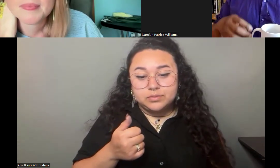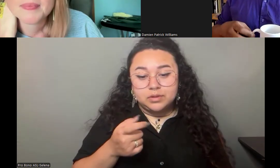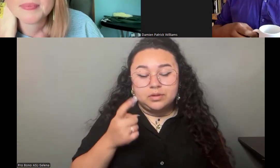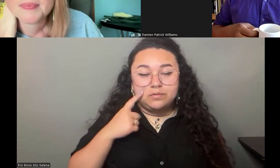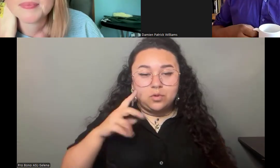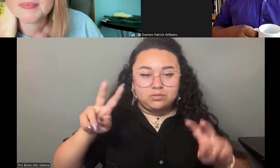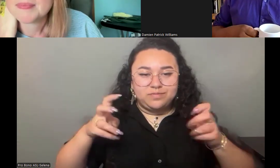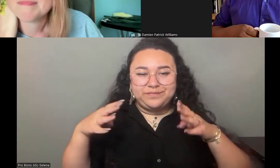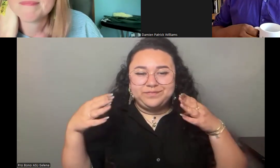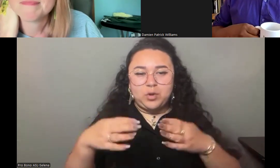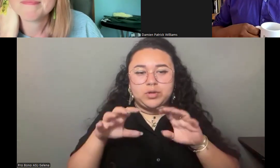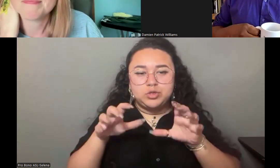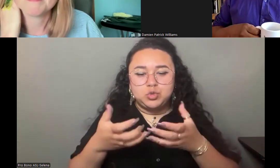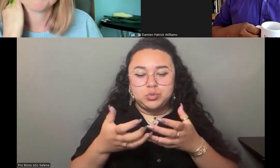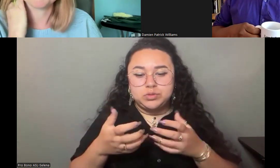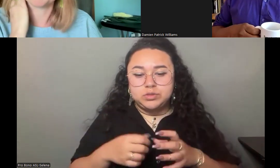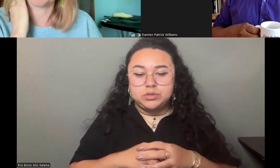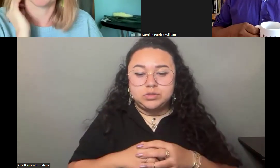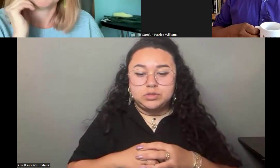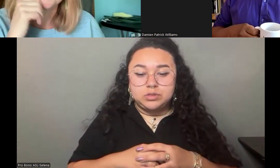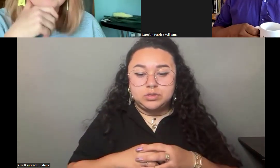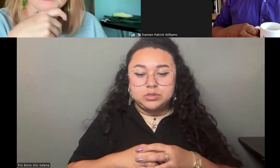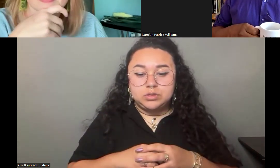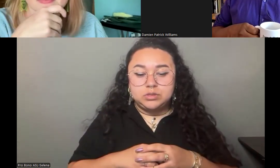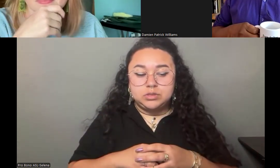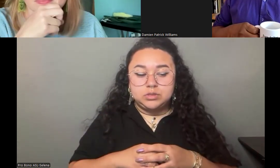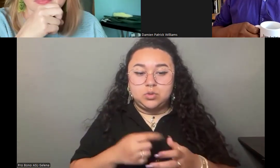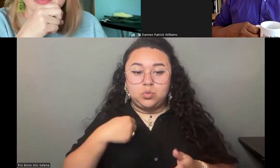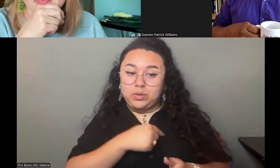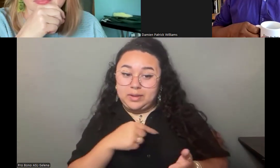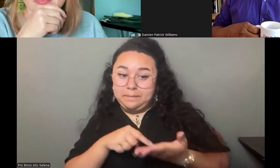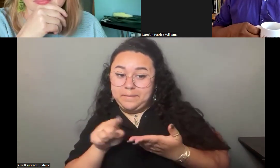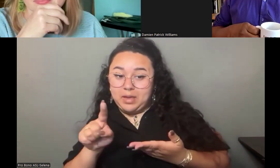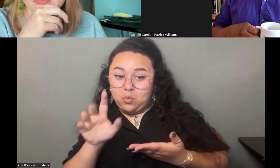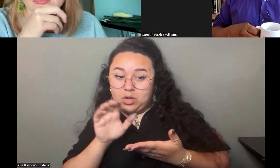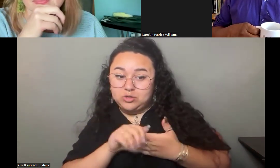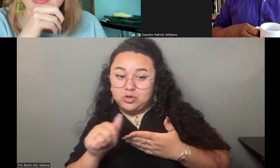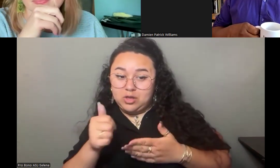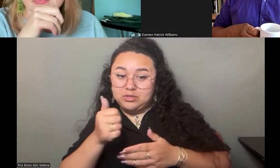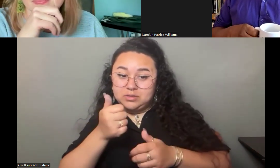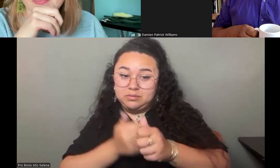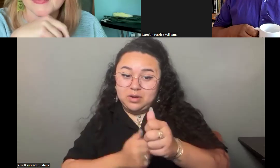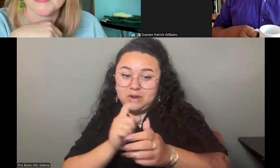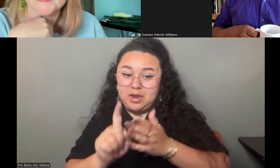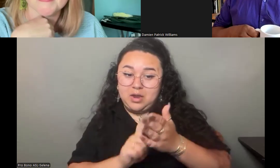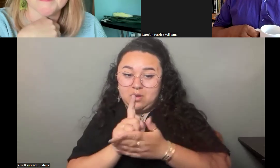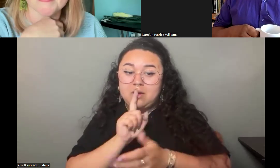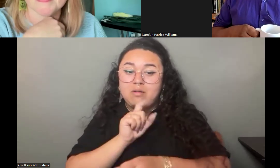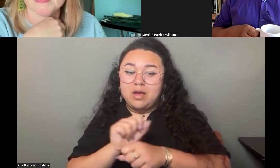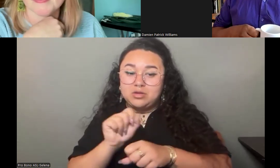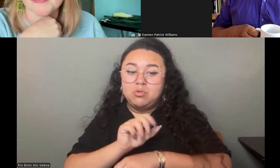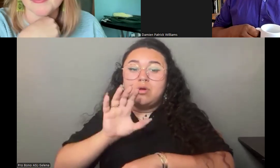groups and we're paying $100 an hour, that we're paying actual consulting